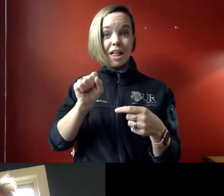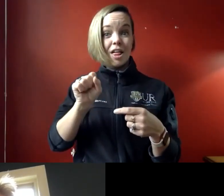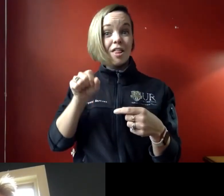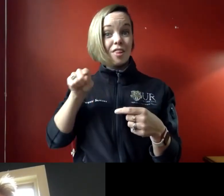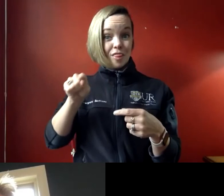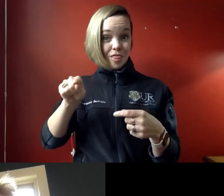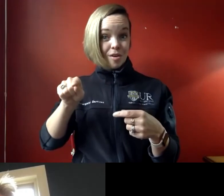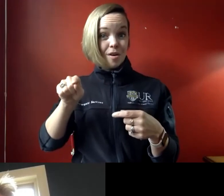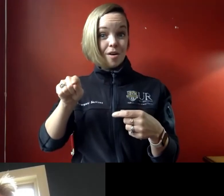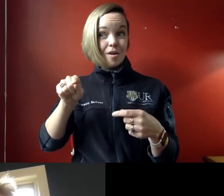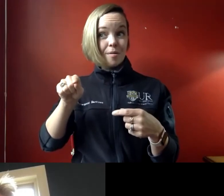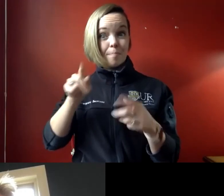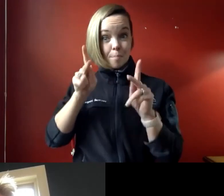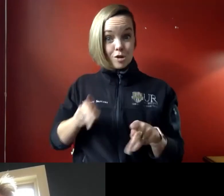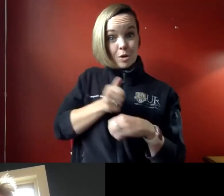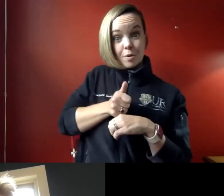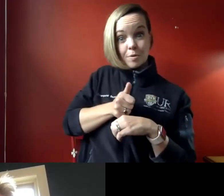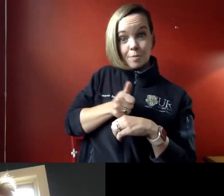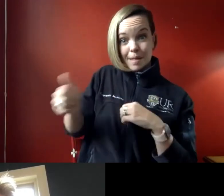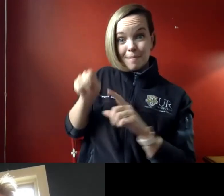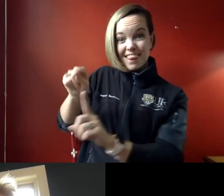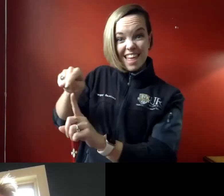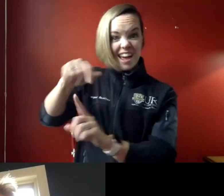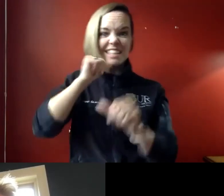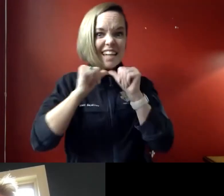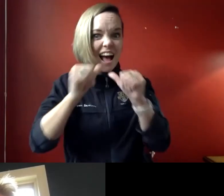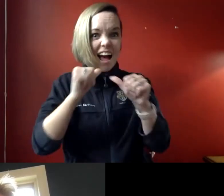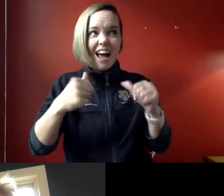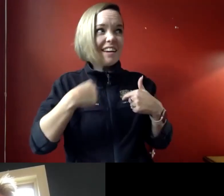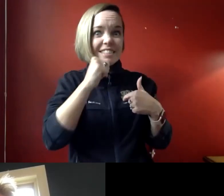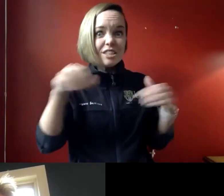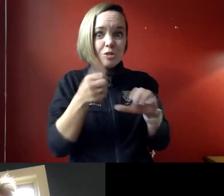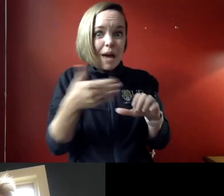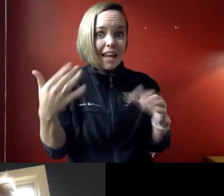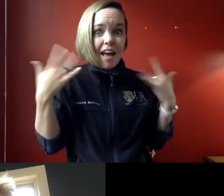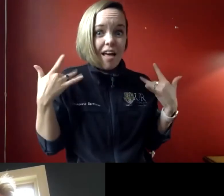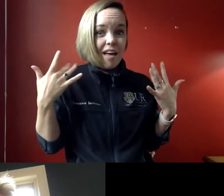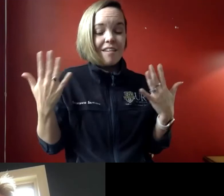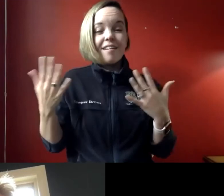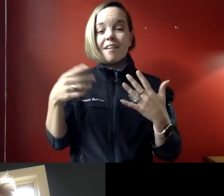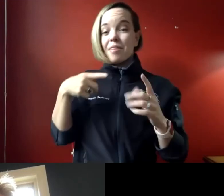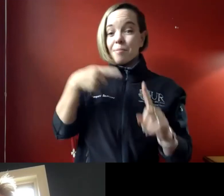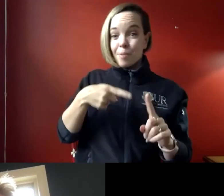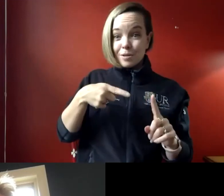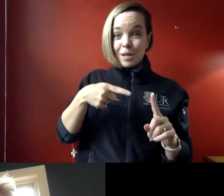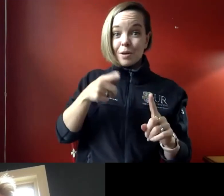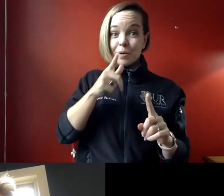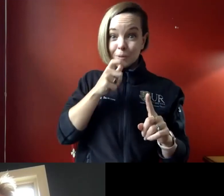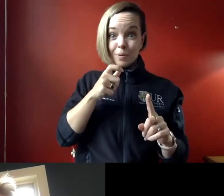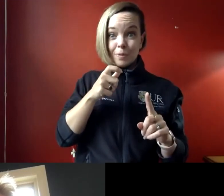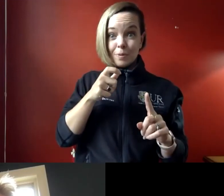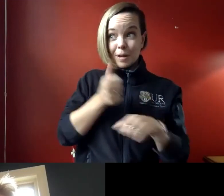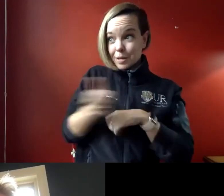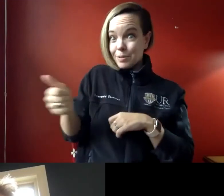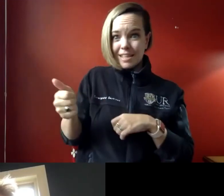absolutely denies that anything happened. And then I've spoken to the person who's making the claims, and they said, absolutely, it